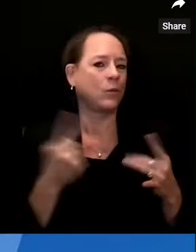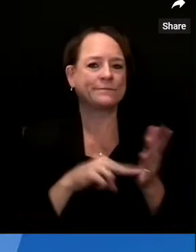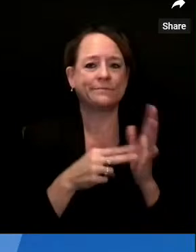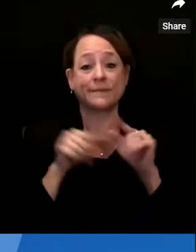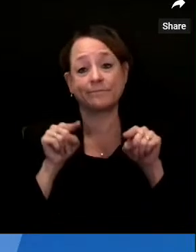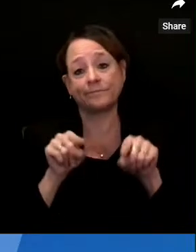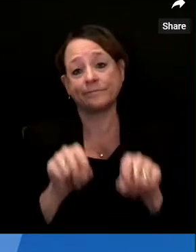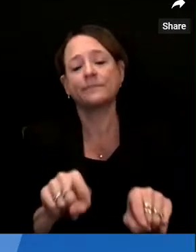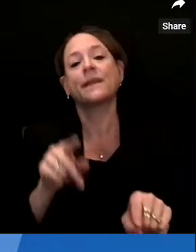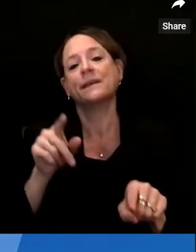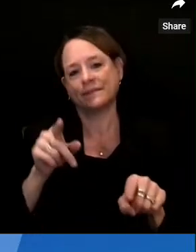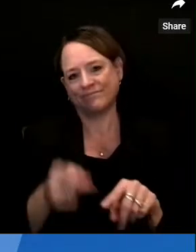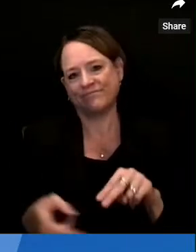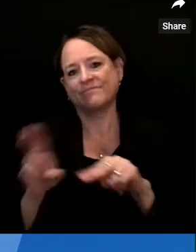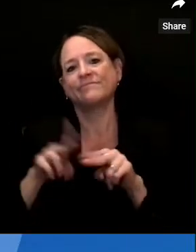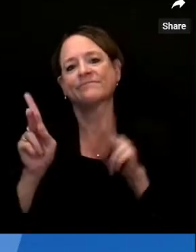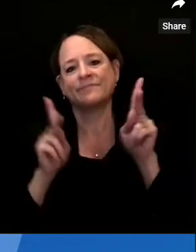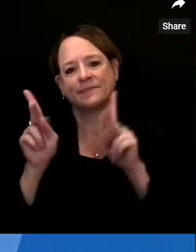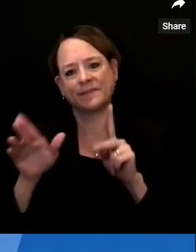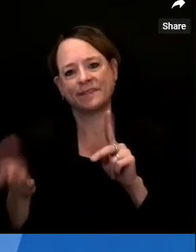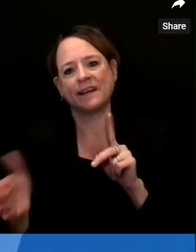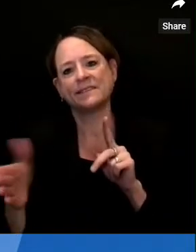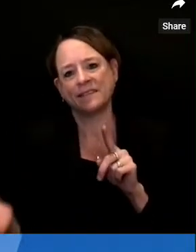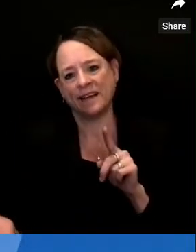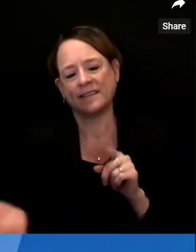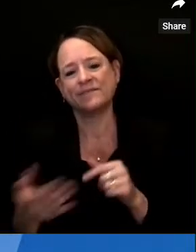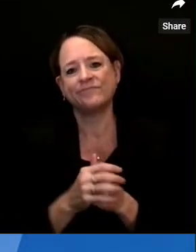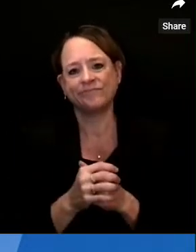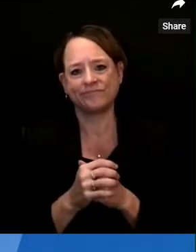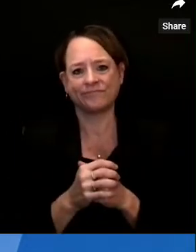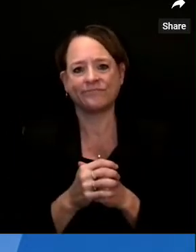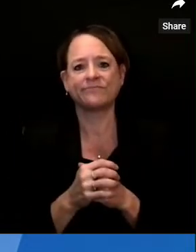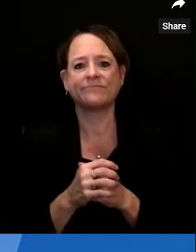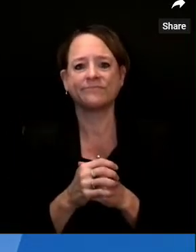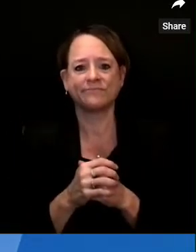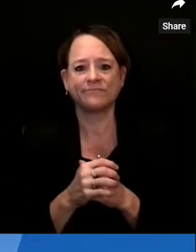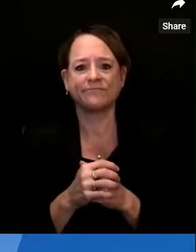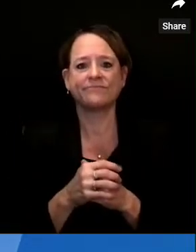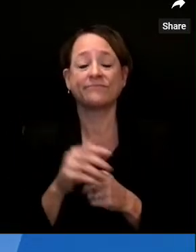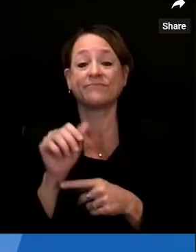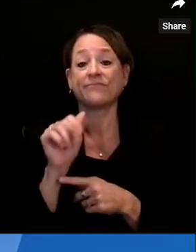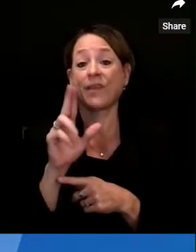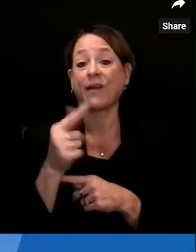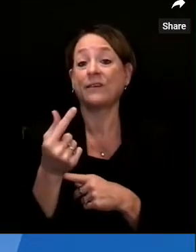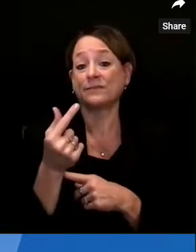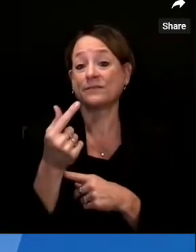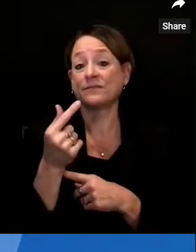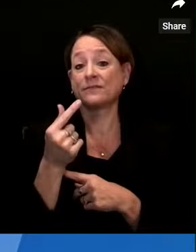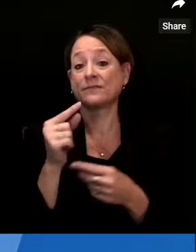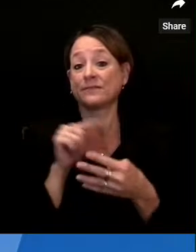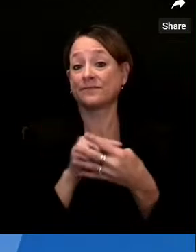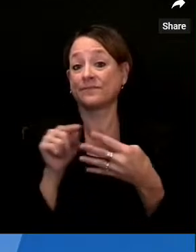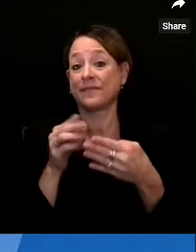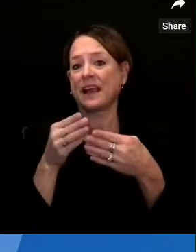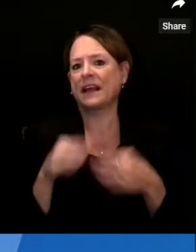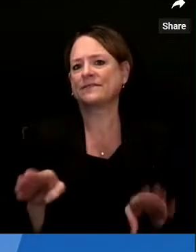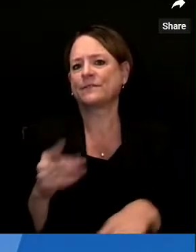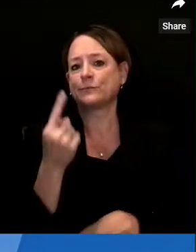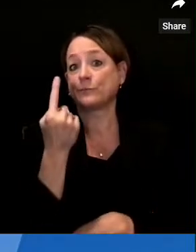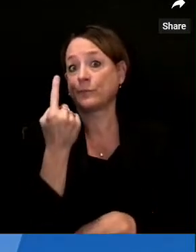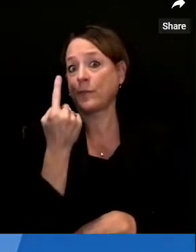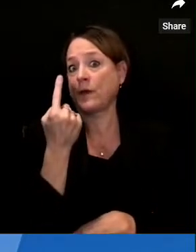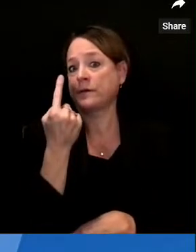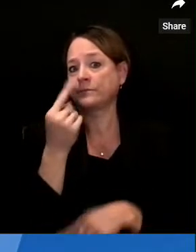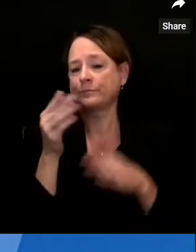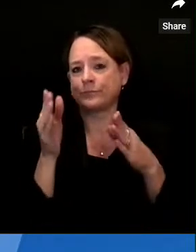average deaths per day reported over the 7-day average was 1. Most recently, it is 11. So that's gone up more